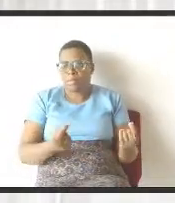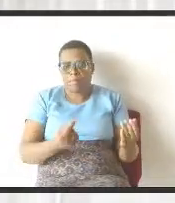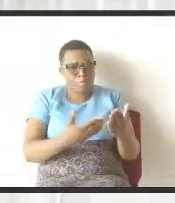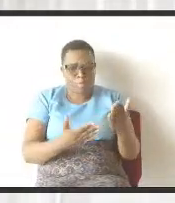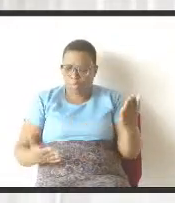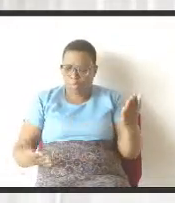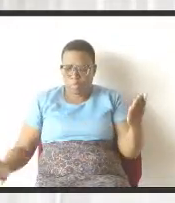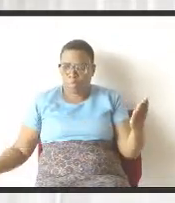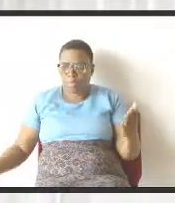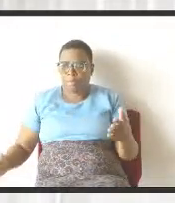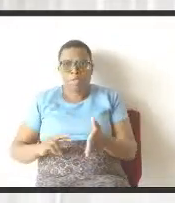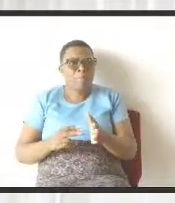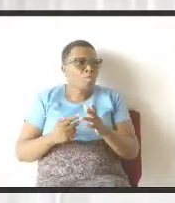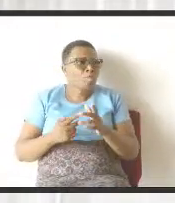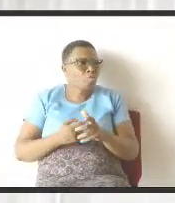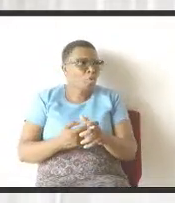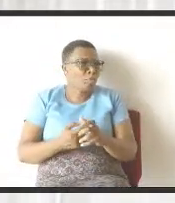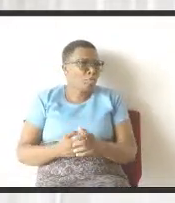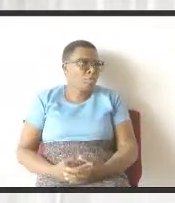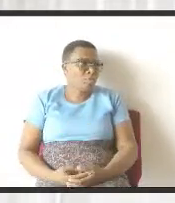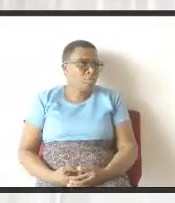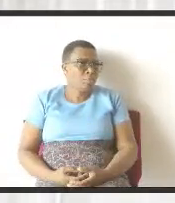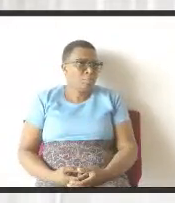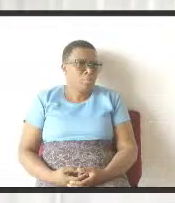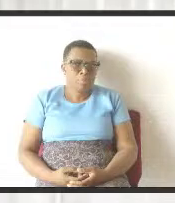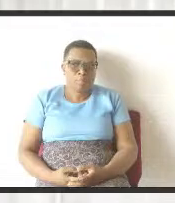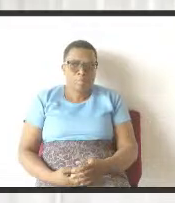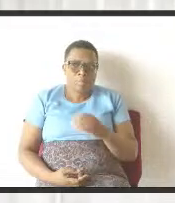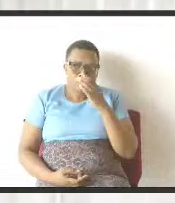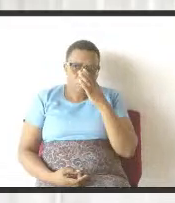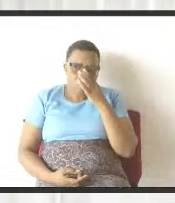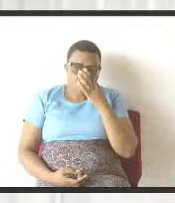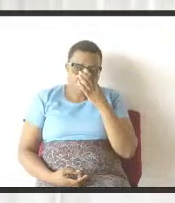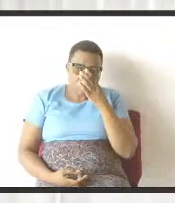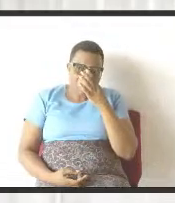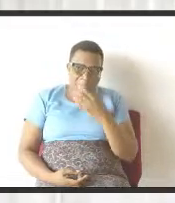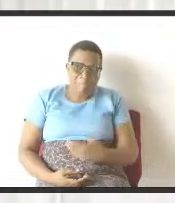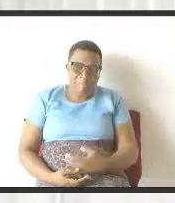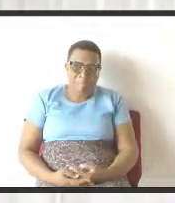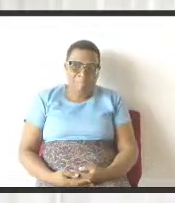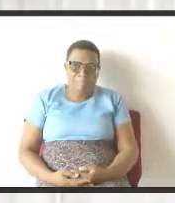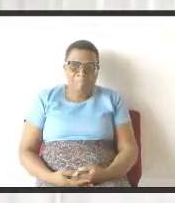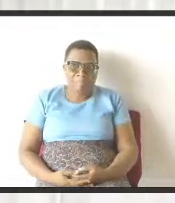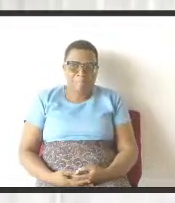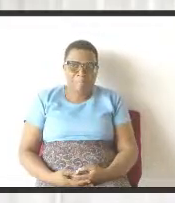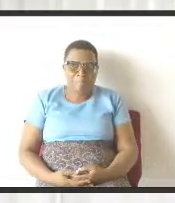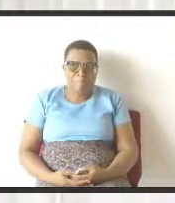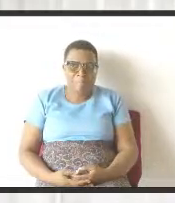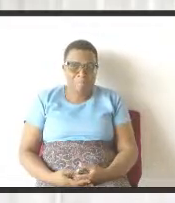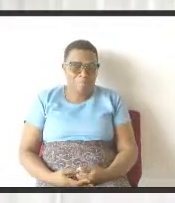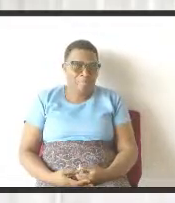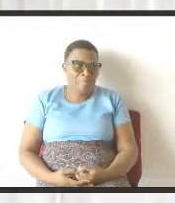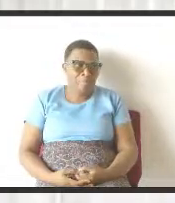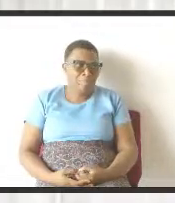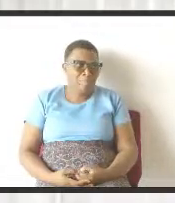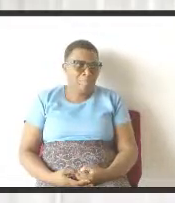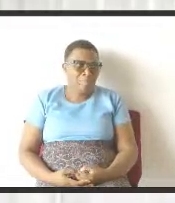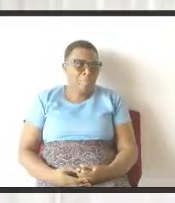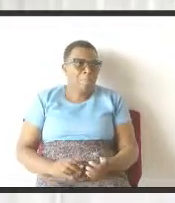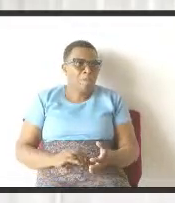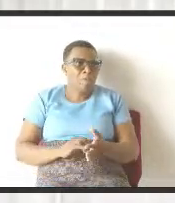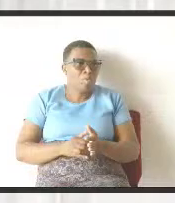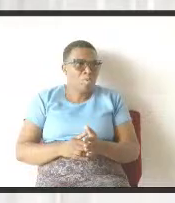obtain, win the prize. It said, everyone who competes for the prize is temperate, or is